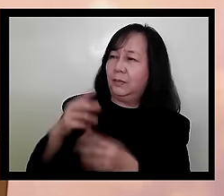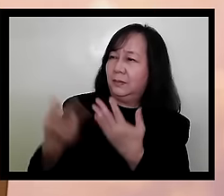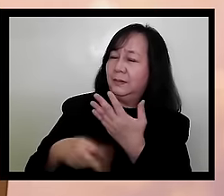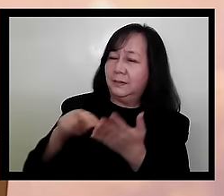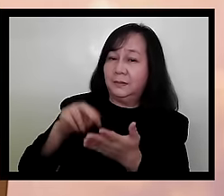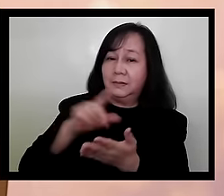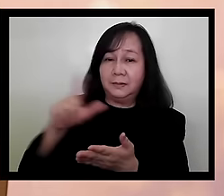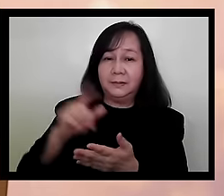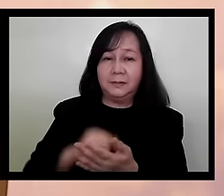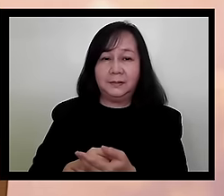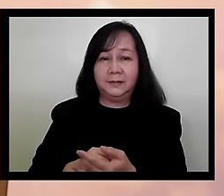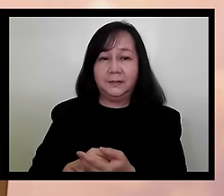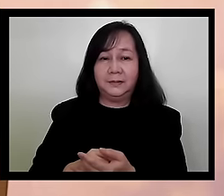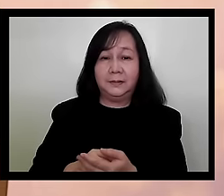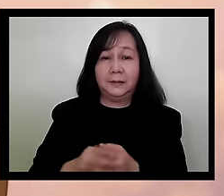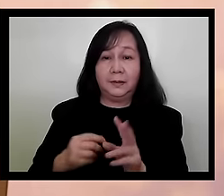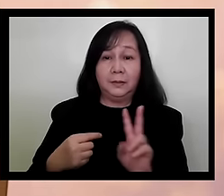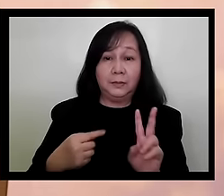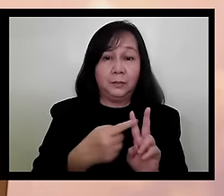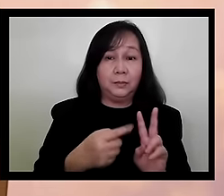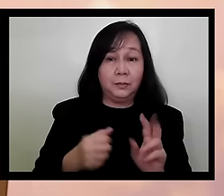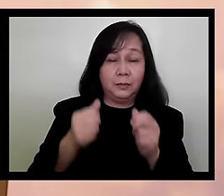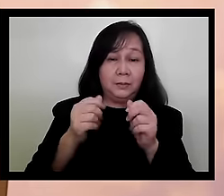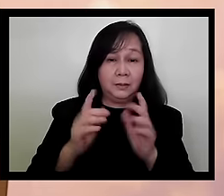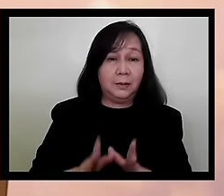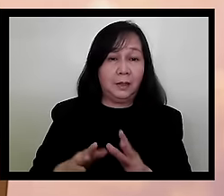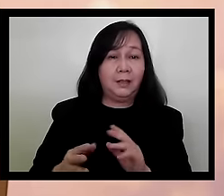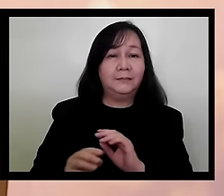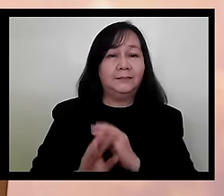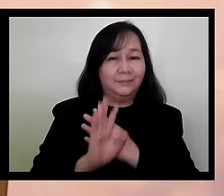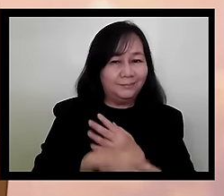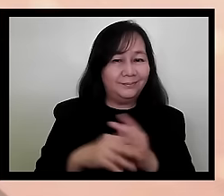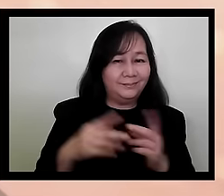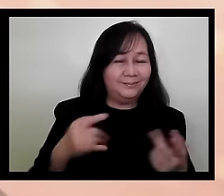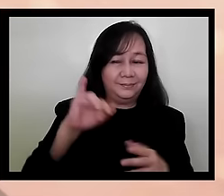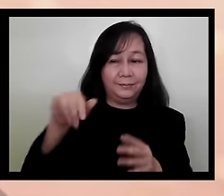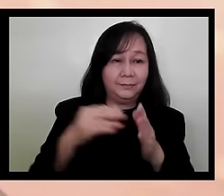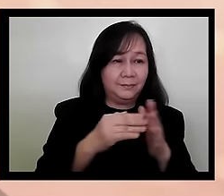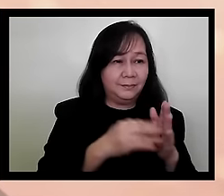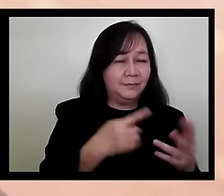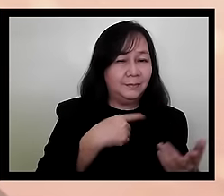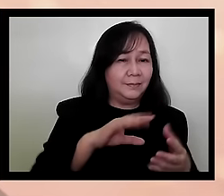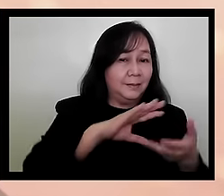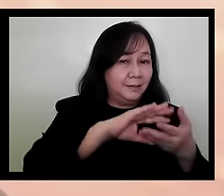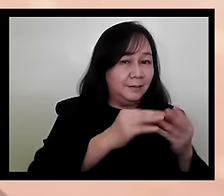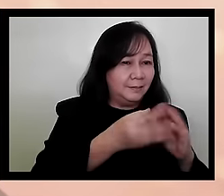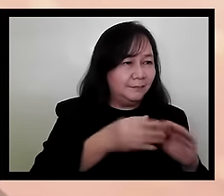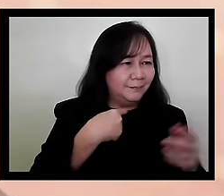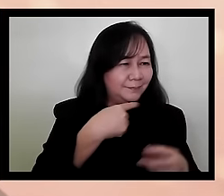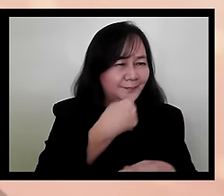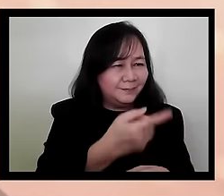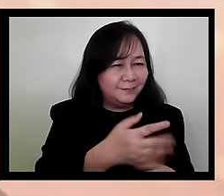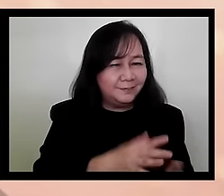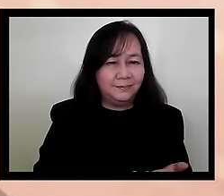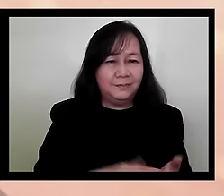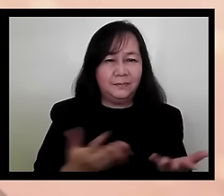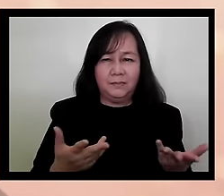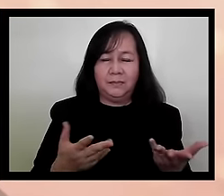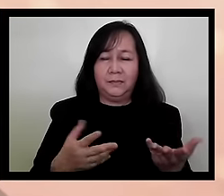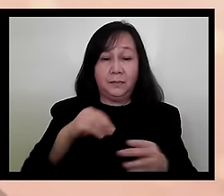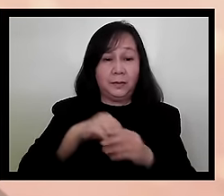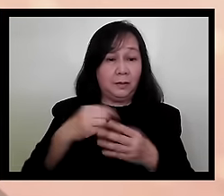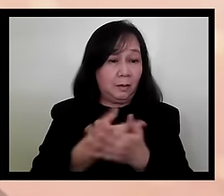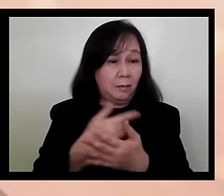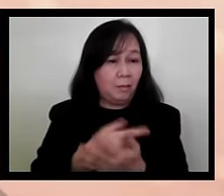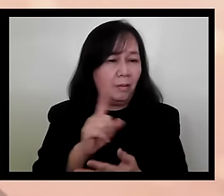went back to Jerusalem to recount their stories now the gospel what was the